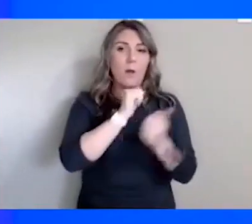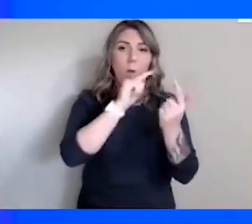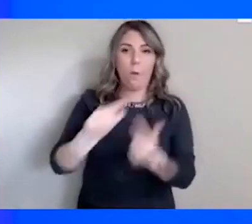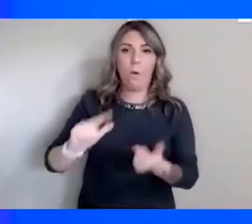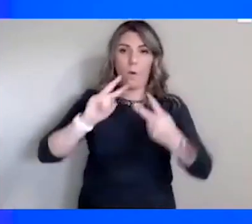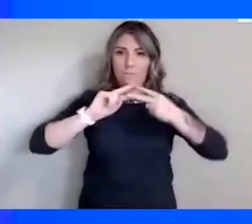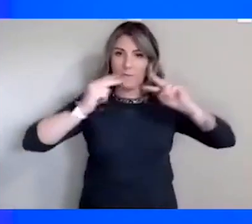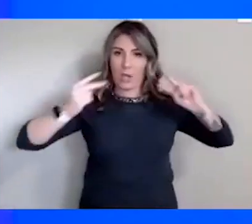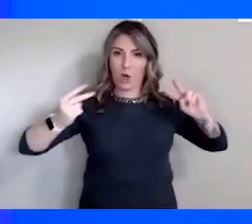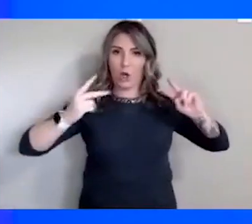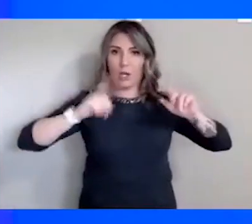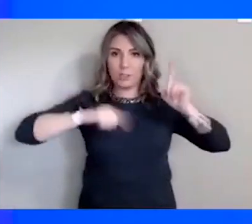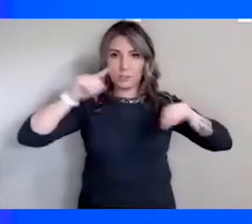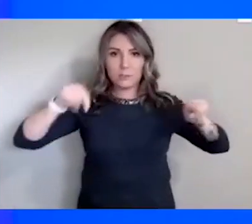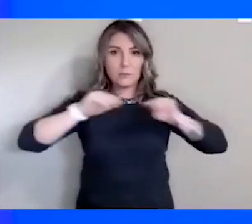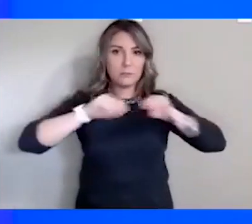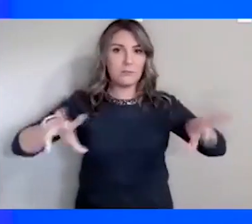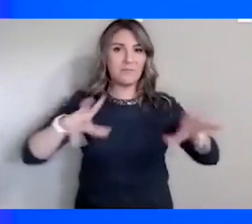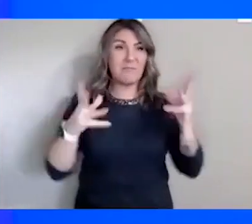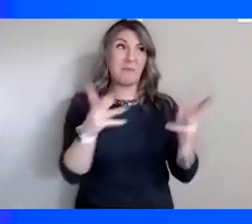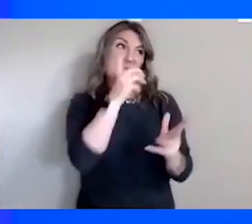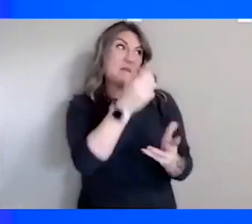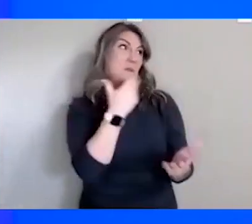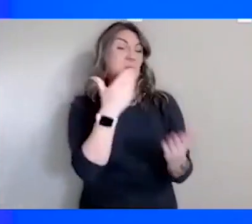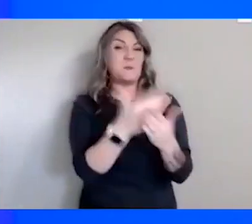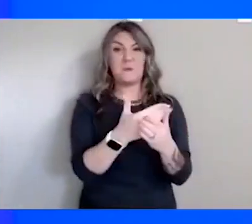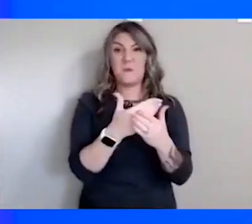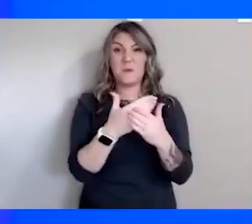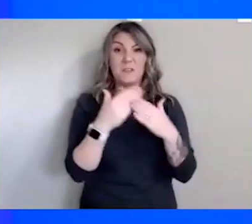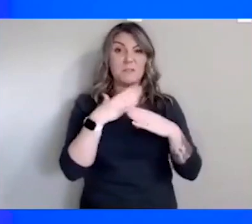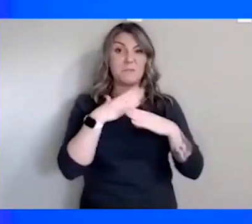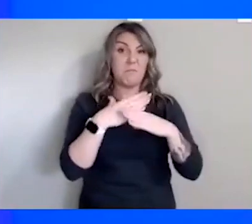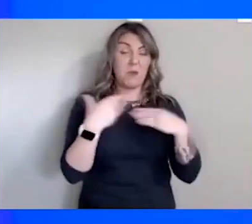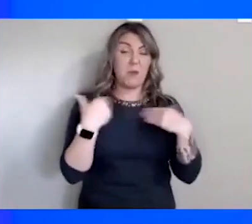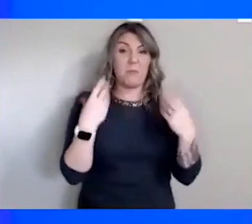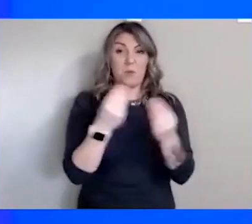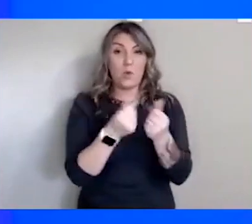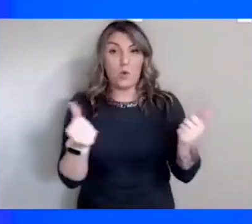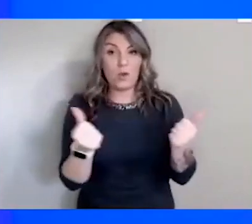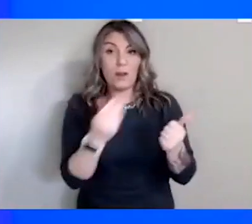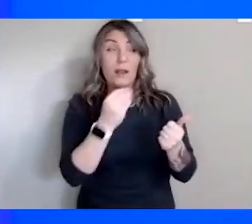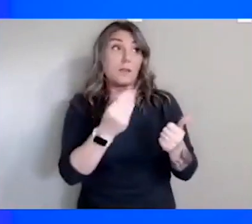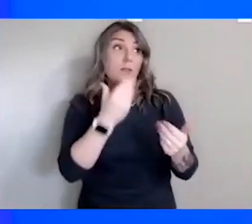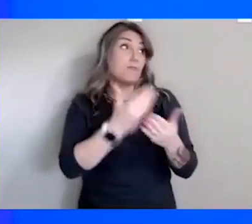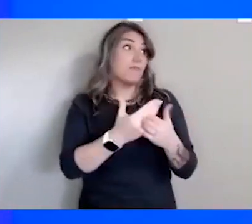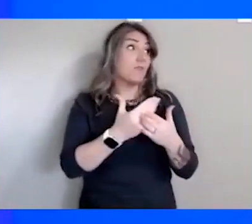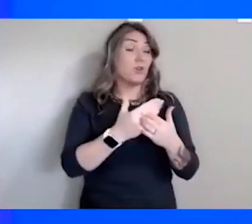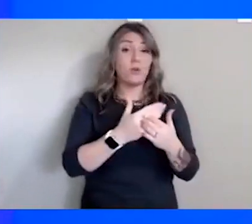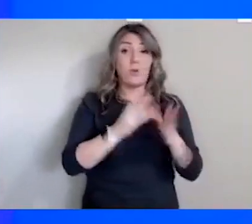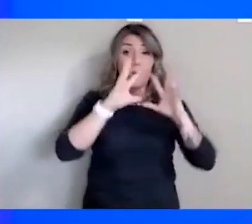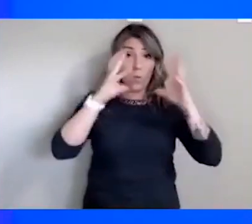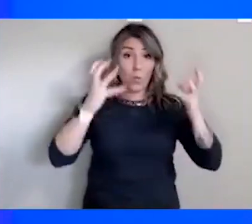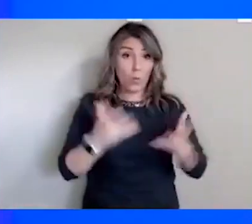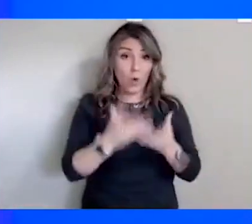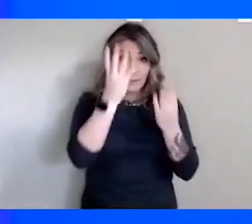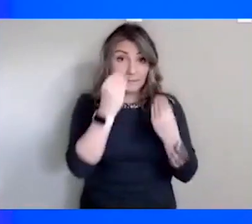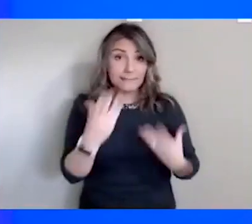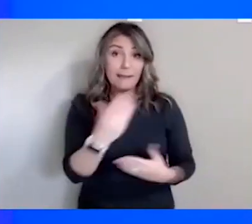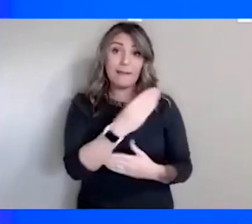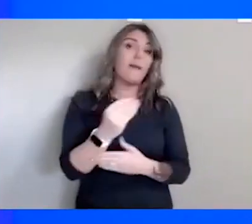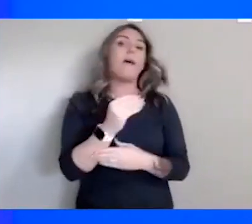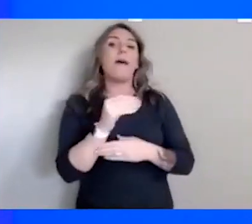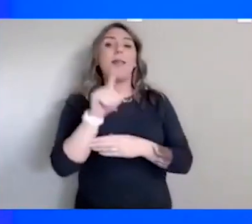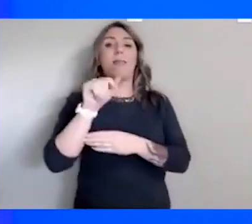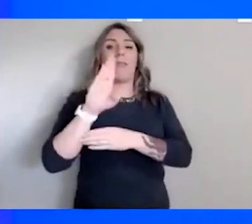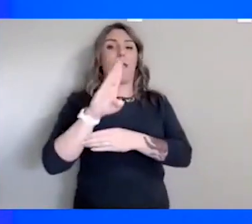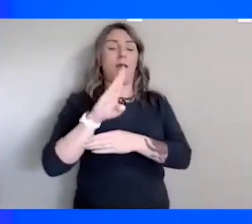probably don't have as good immunity. But there is good real-world data and benchtop lab data showing that you still have